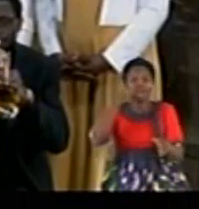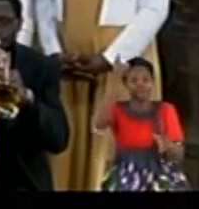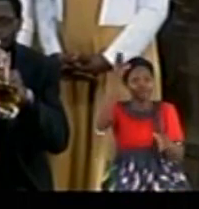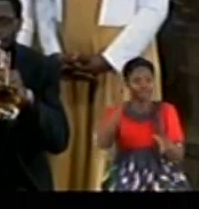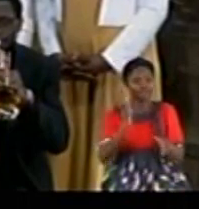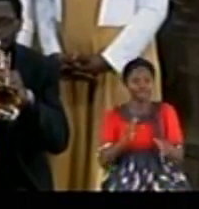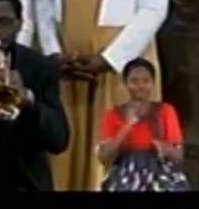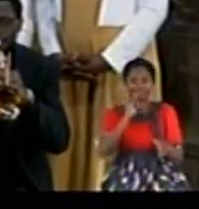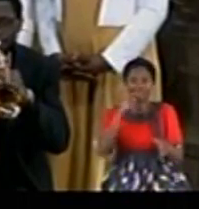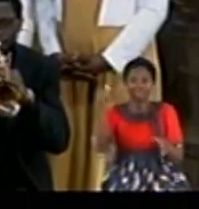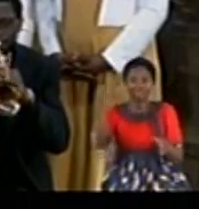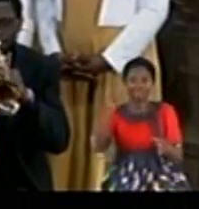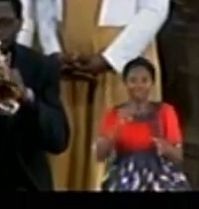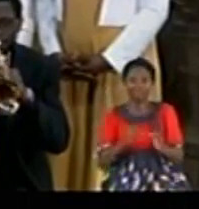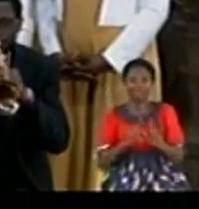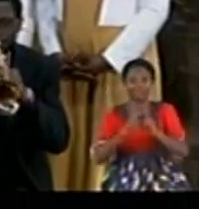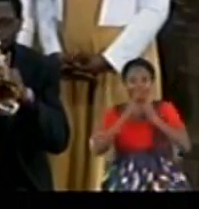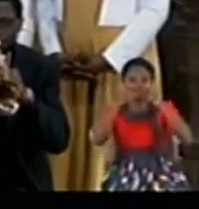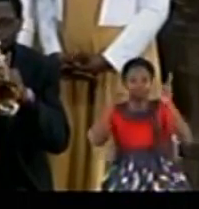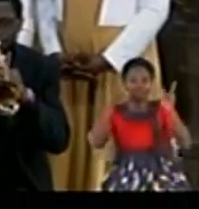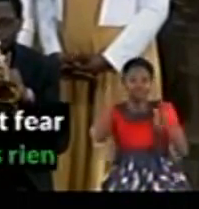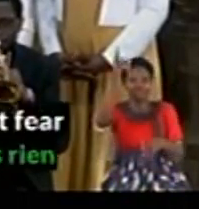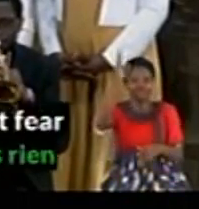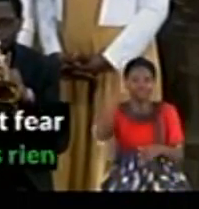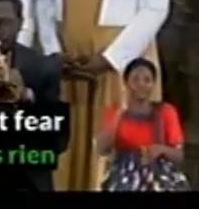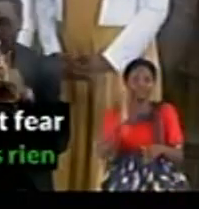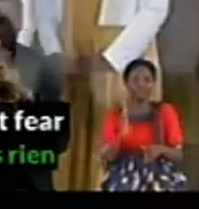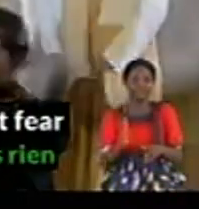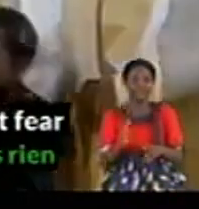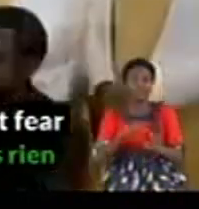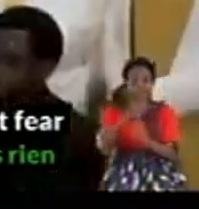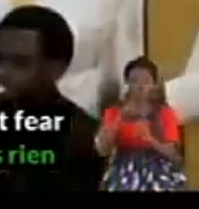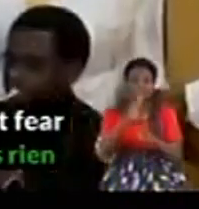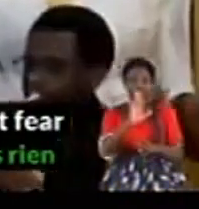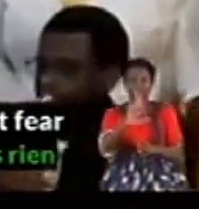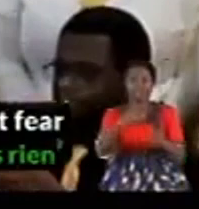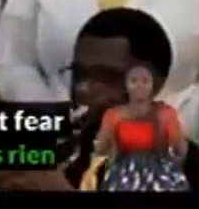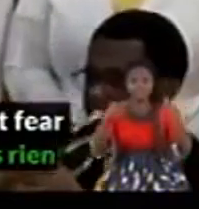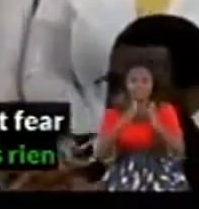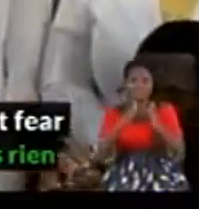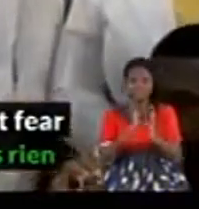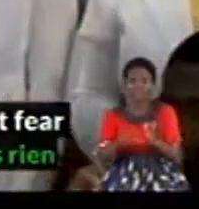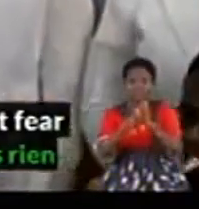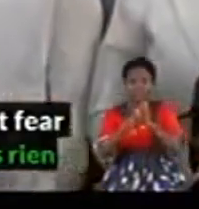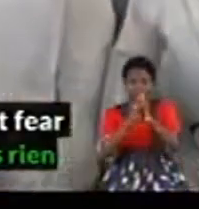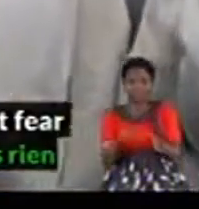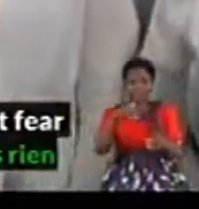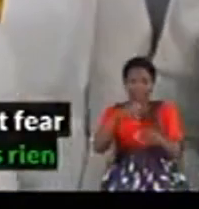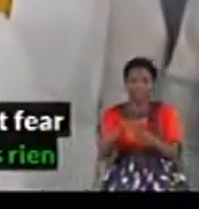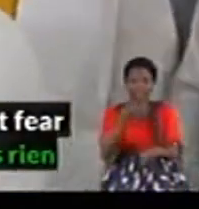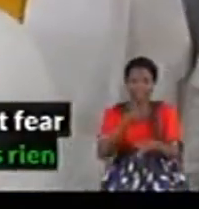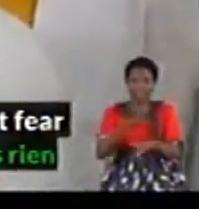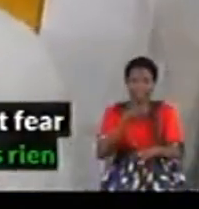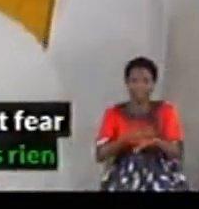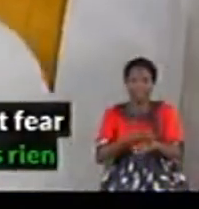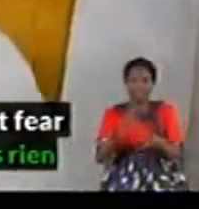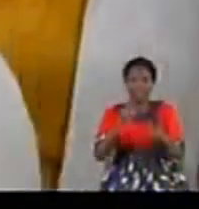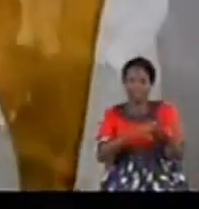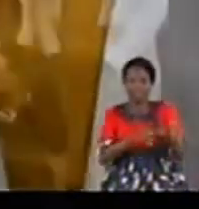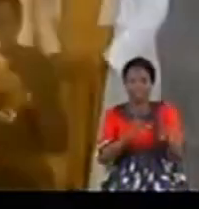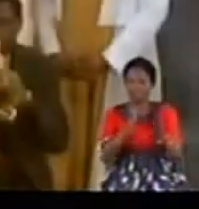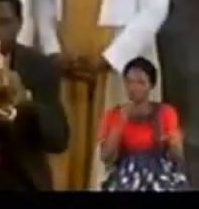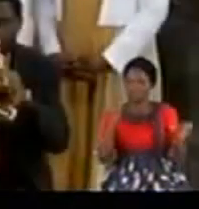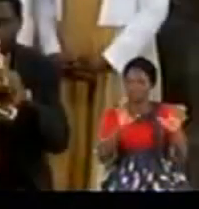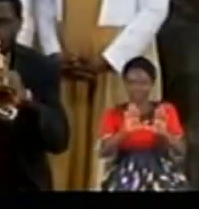is an awesome God. When your enemy presses so hard, do not